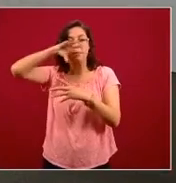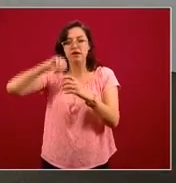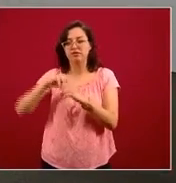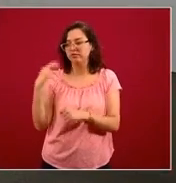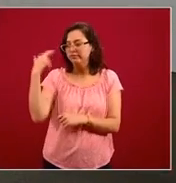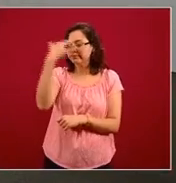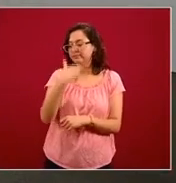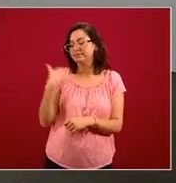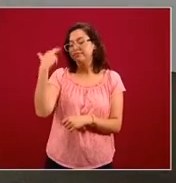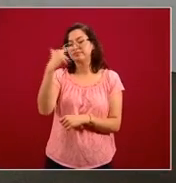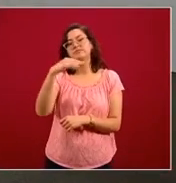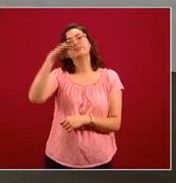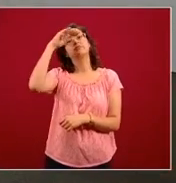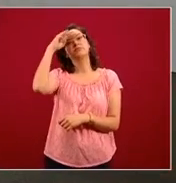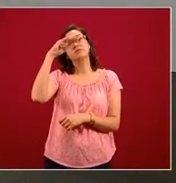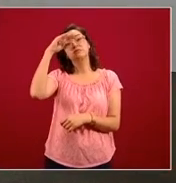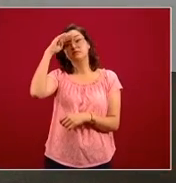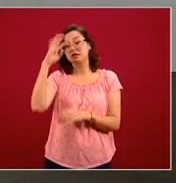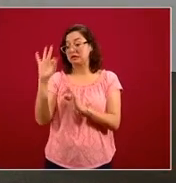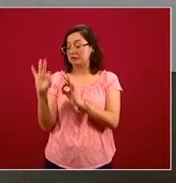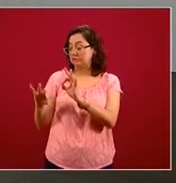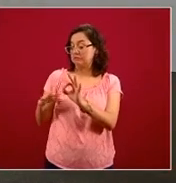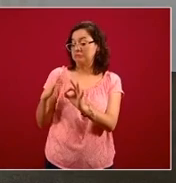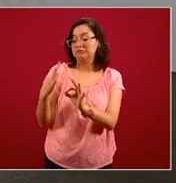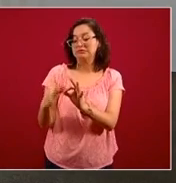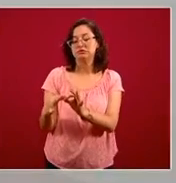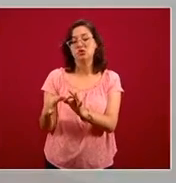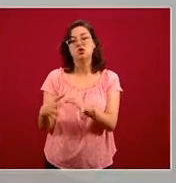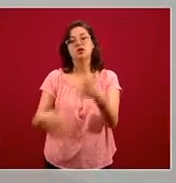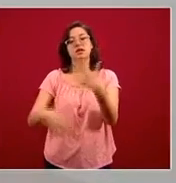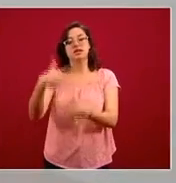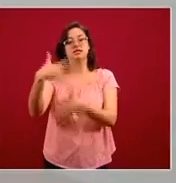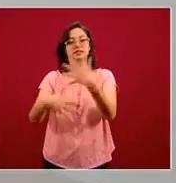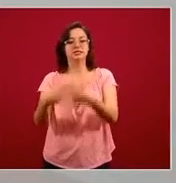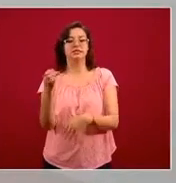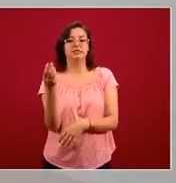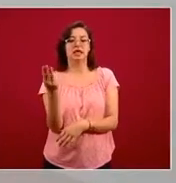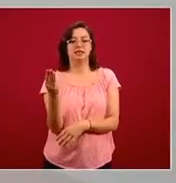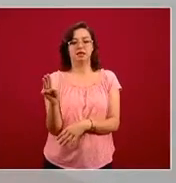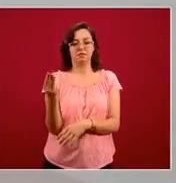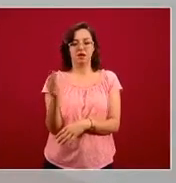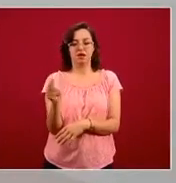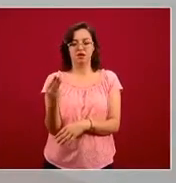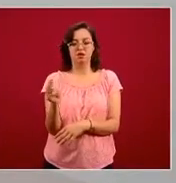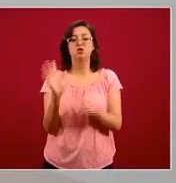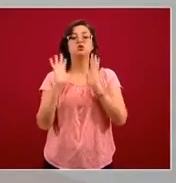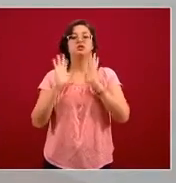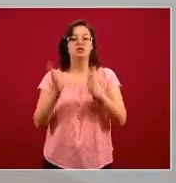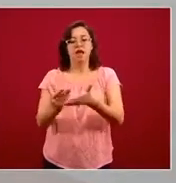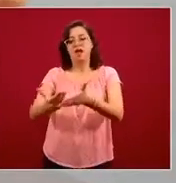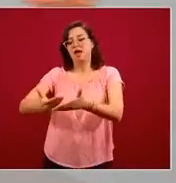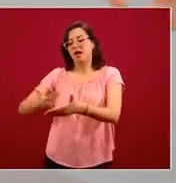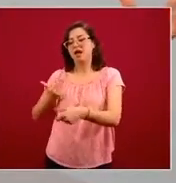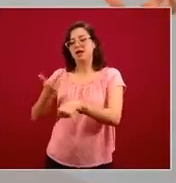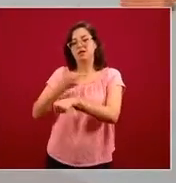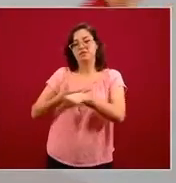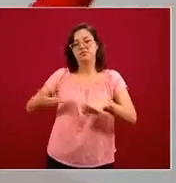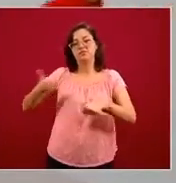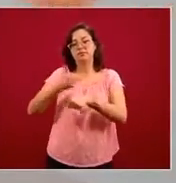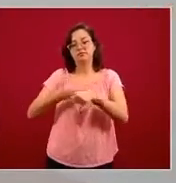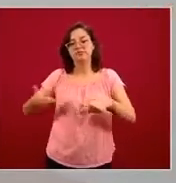part. Now, this equipment is going to be finished on May 15th, and